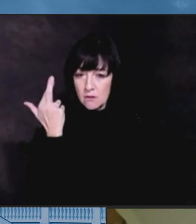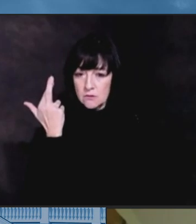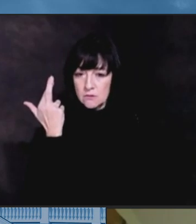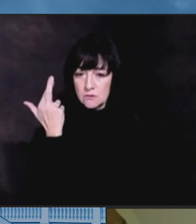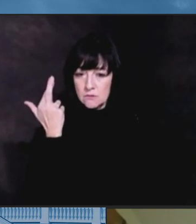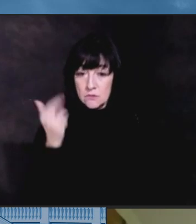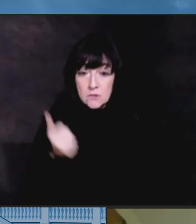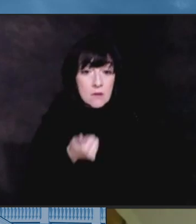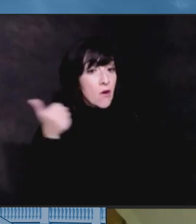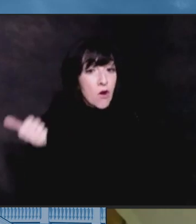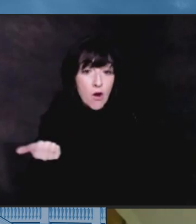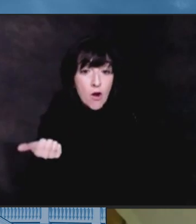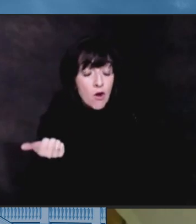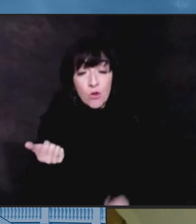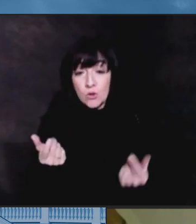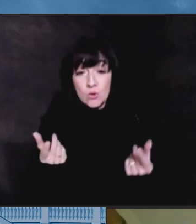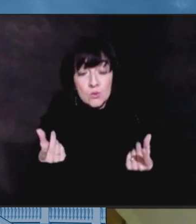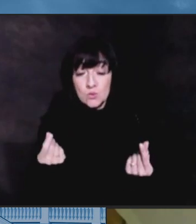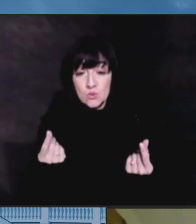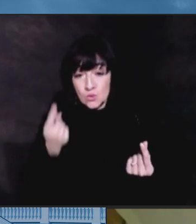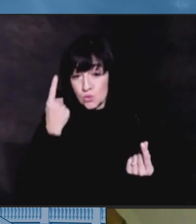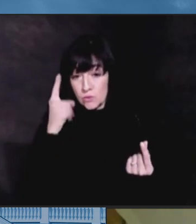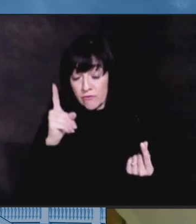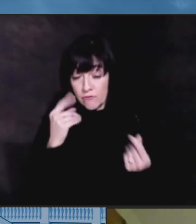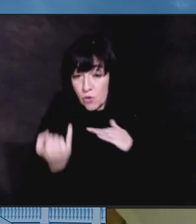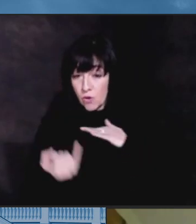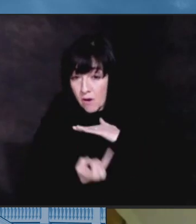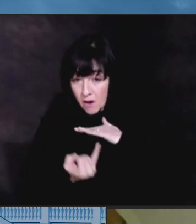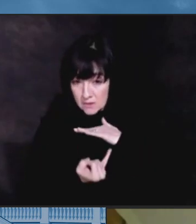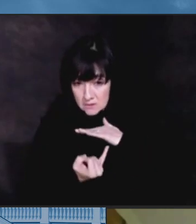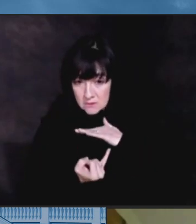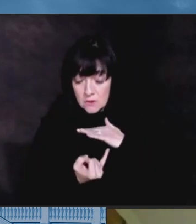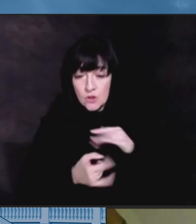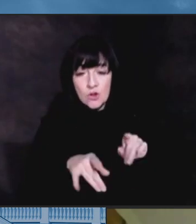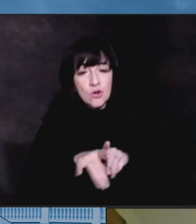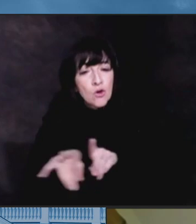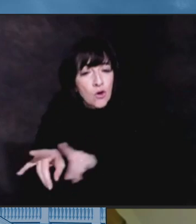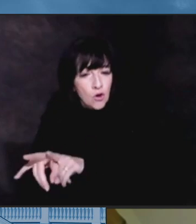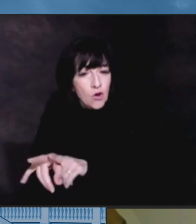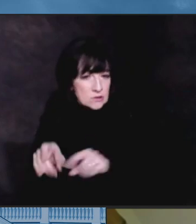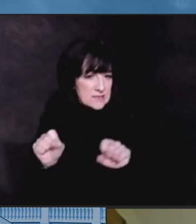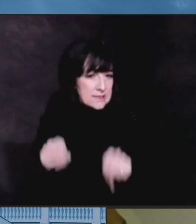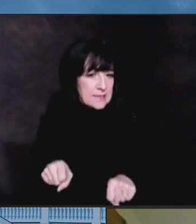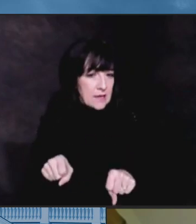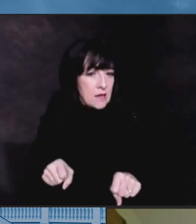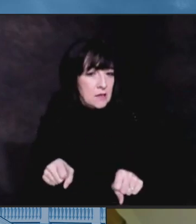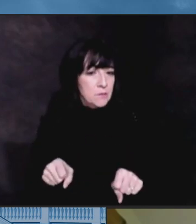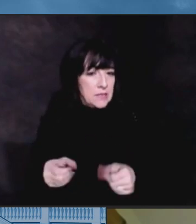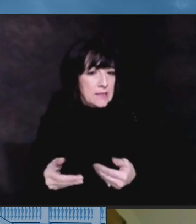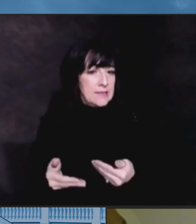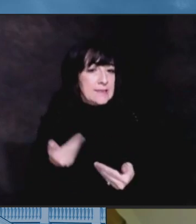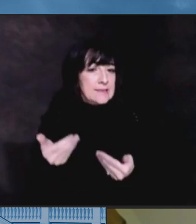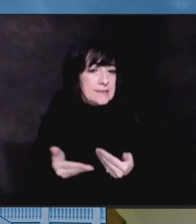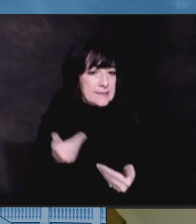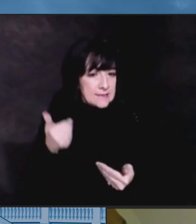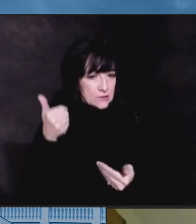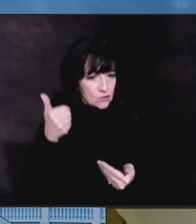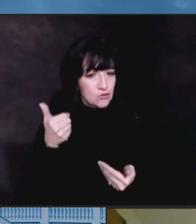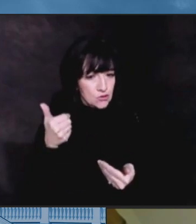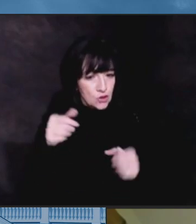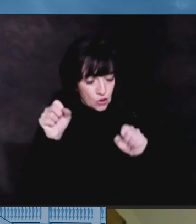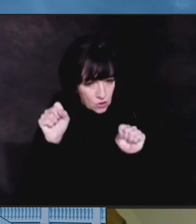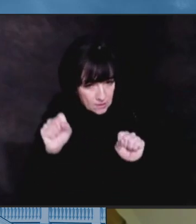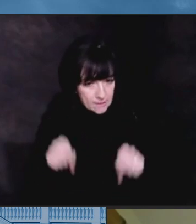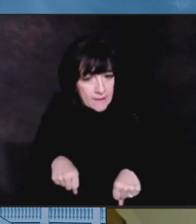good options for quarantine, and also options that can make it easier for people to be able to complete